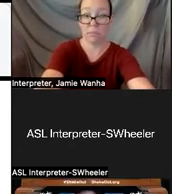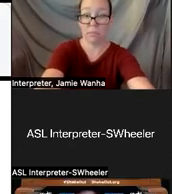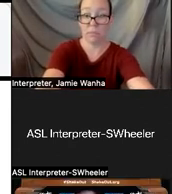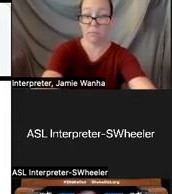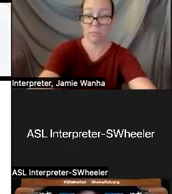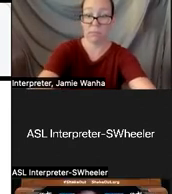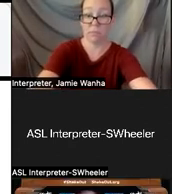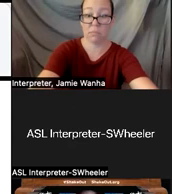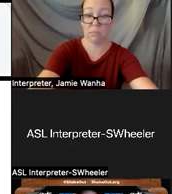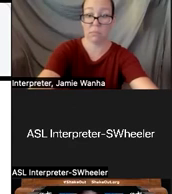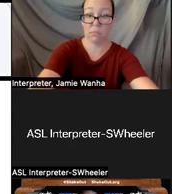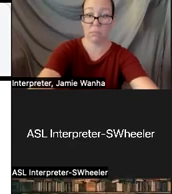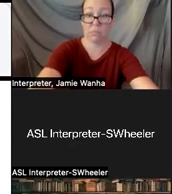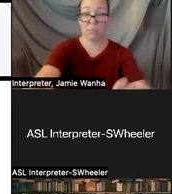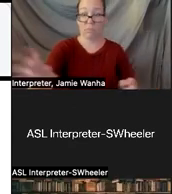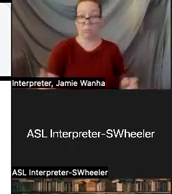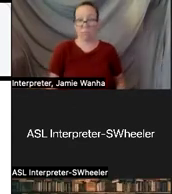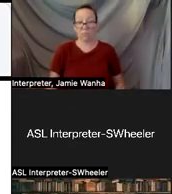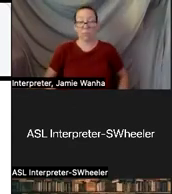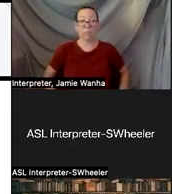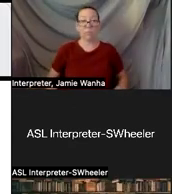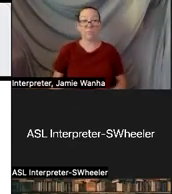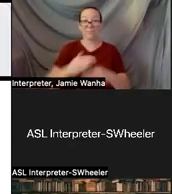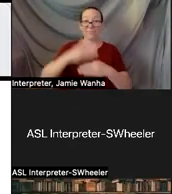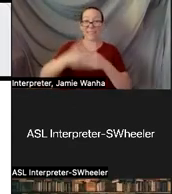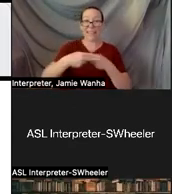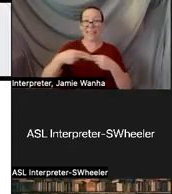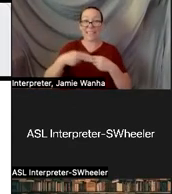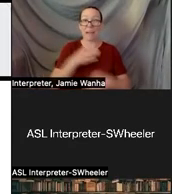Oh, thank you, Mark. Will you advance the slide for me, please?